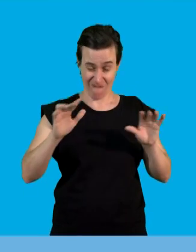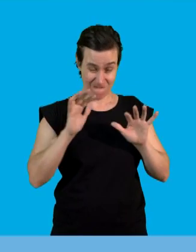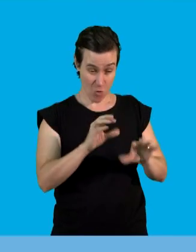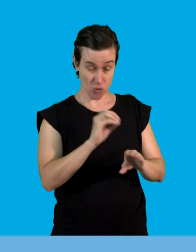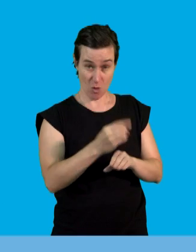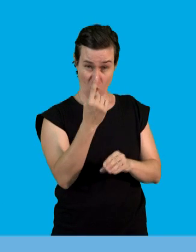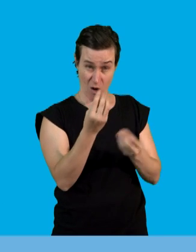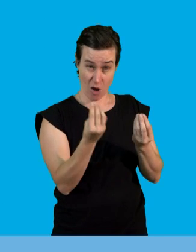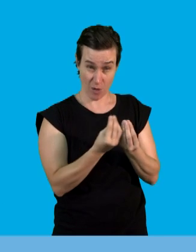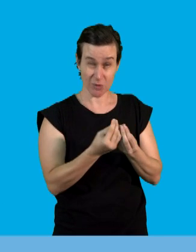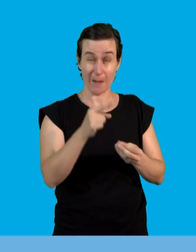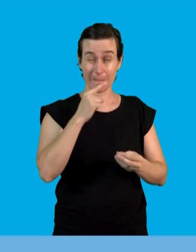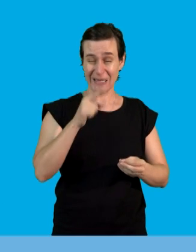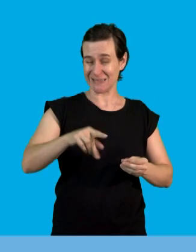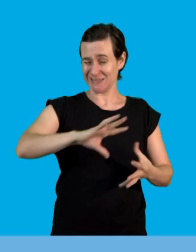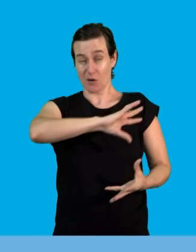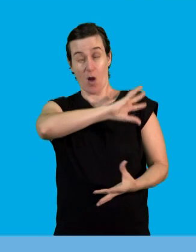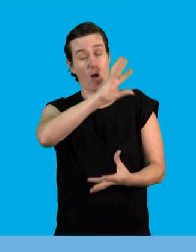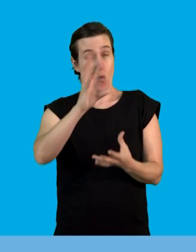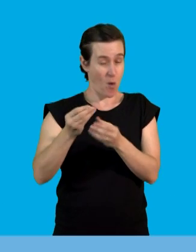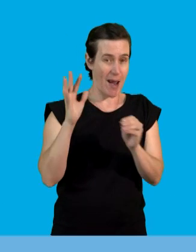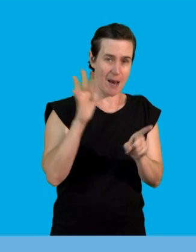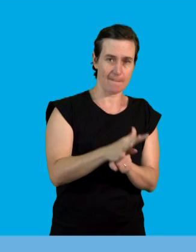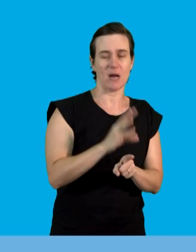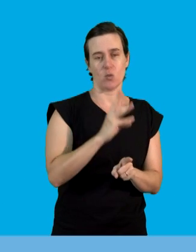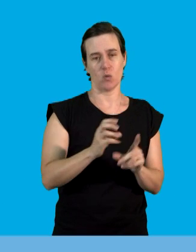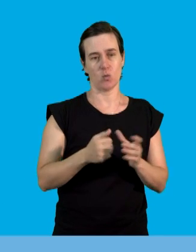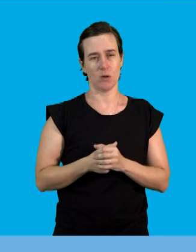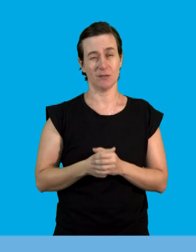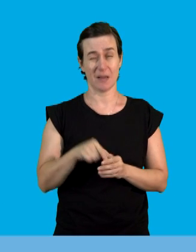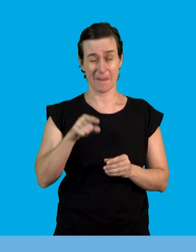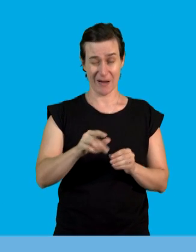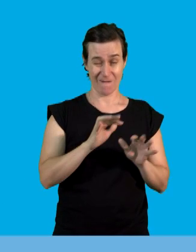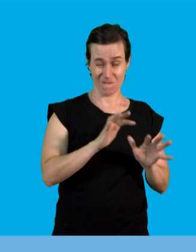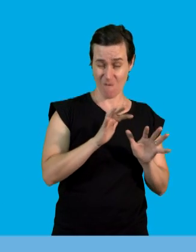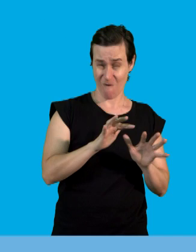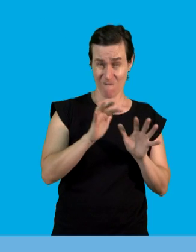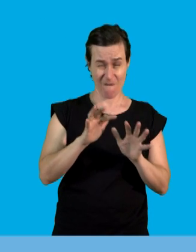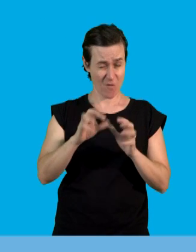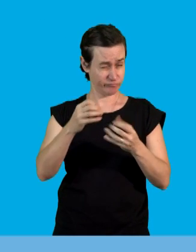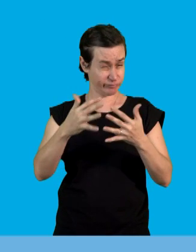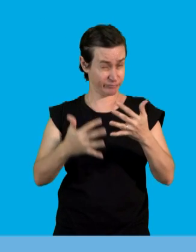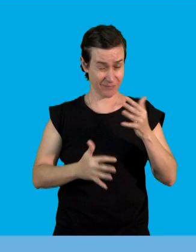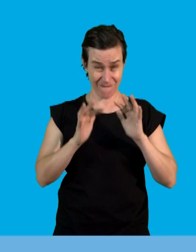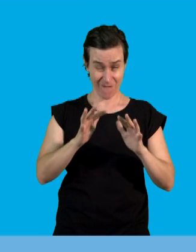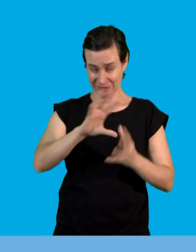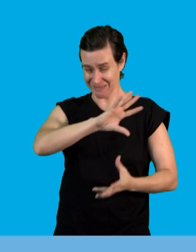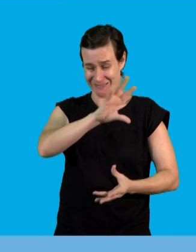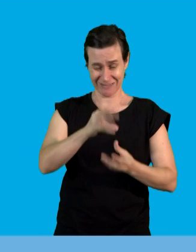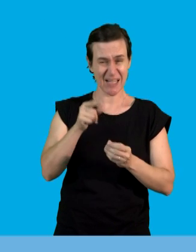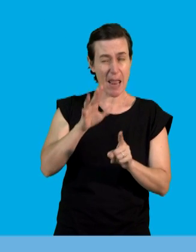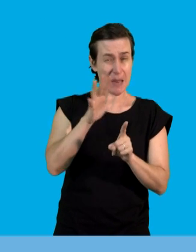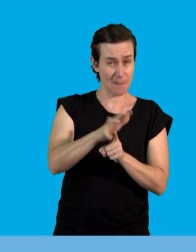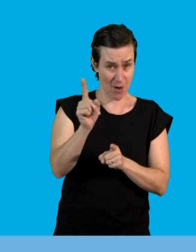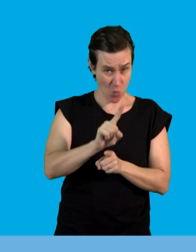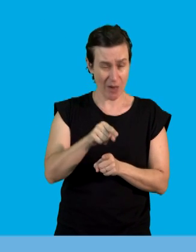they are going to have a combined effect on the object. So now, when we're adding up all those forces that we are applying onto that one particular